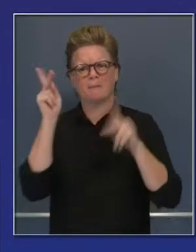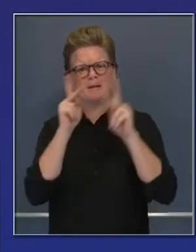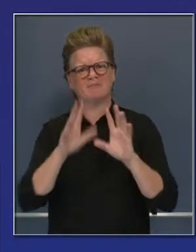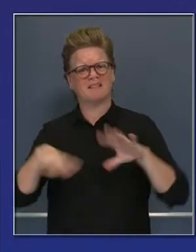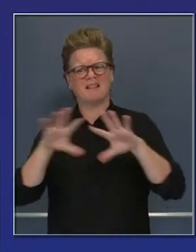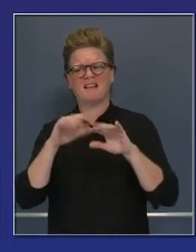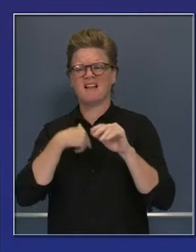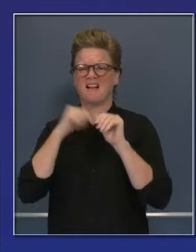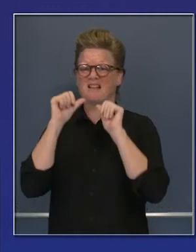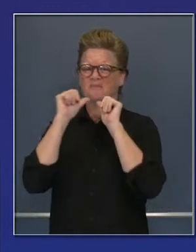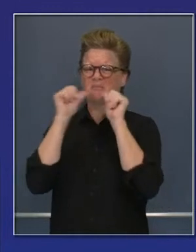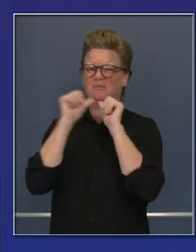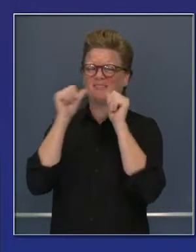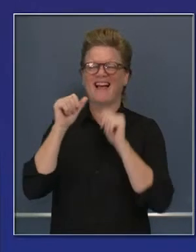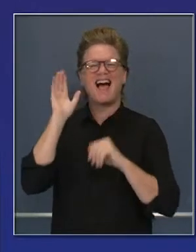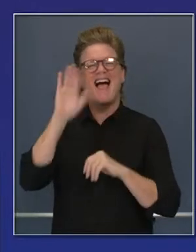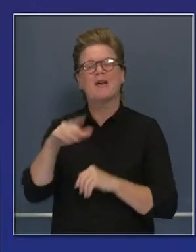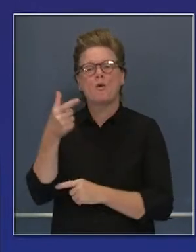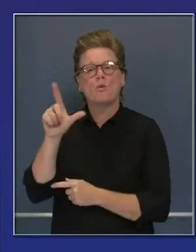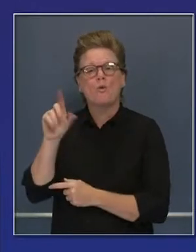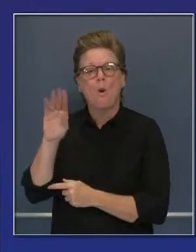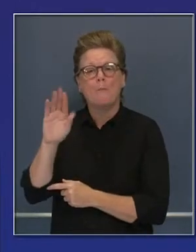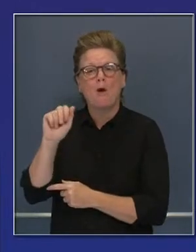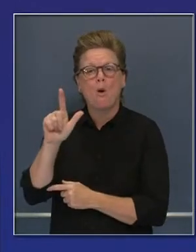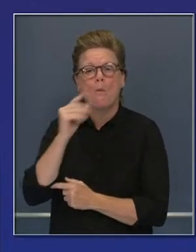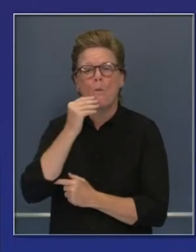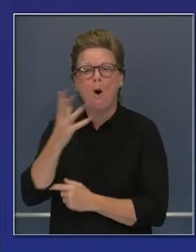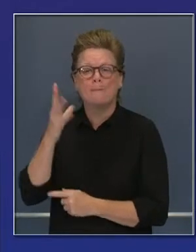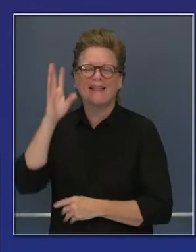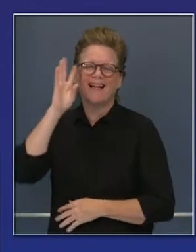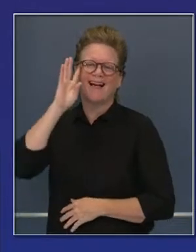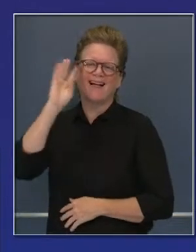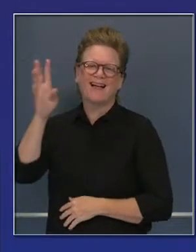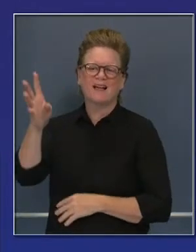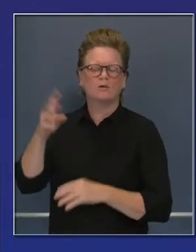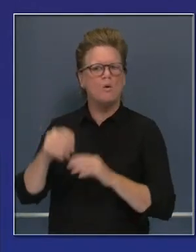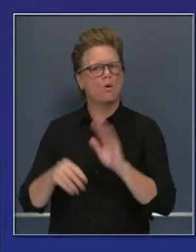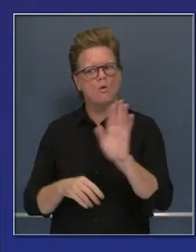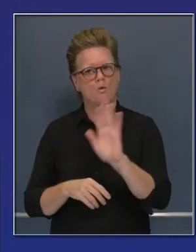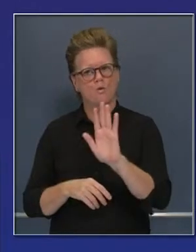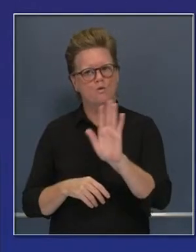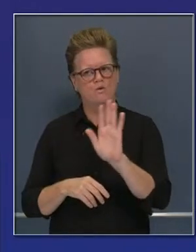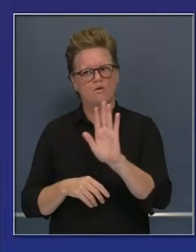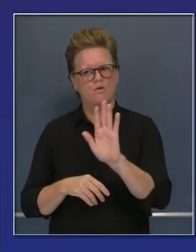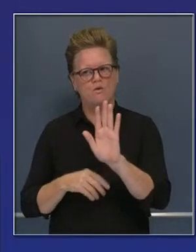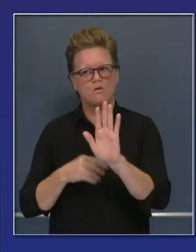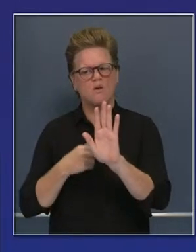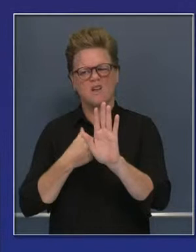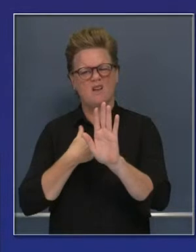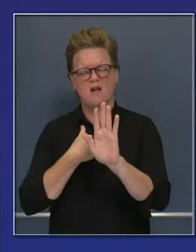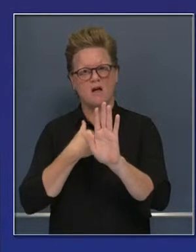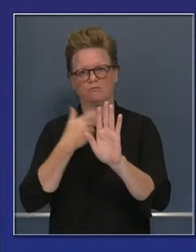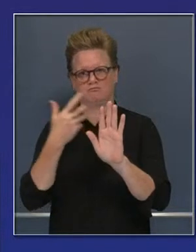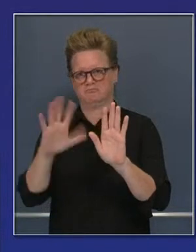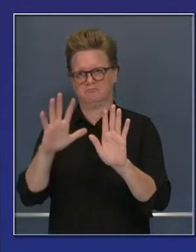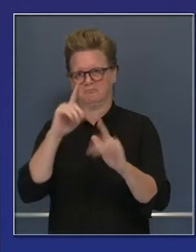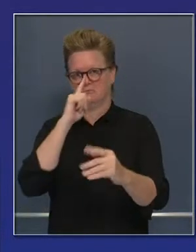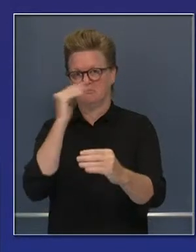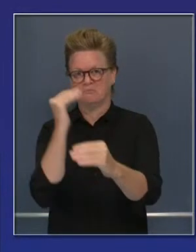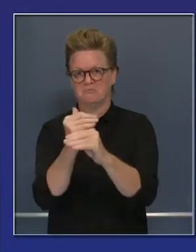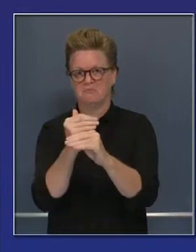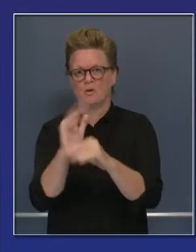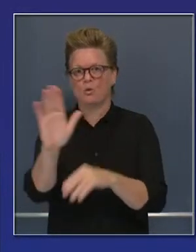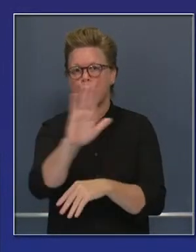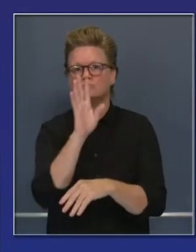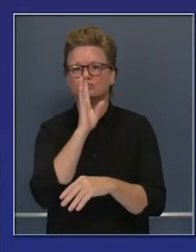follows completely inconsistent, that point of view, with the reality on the ground, the facts as we are